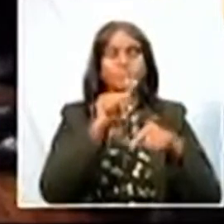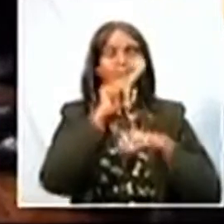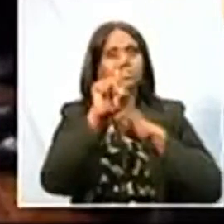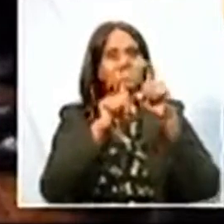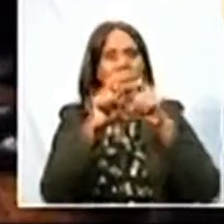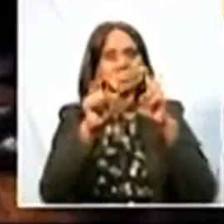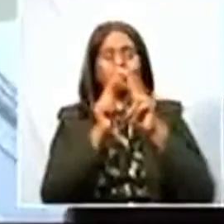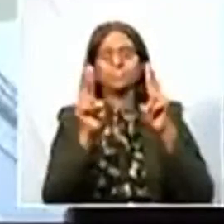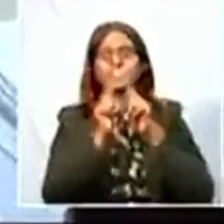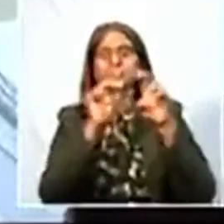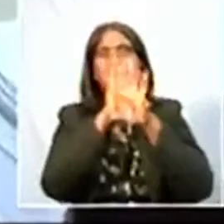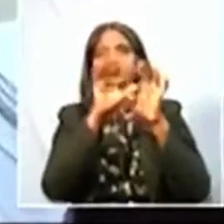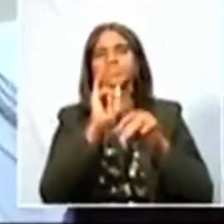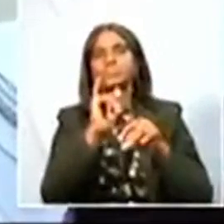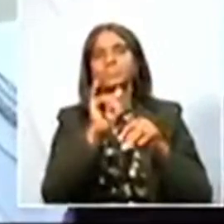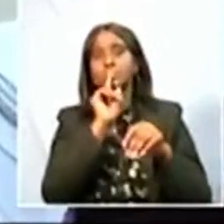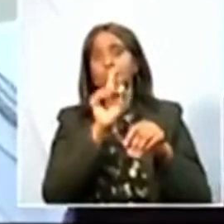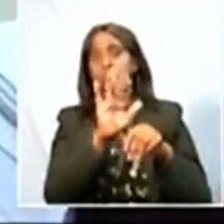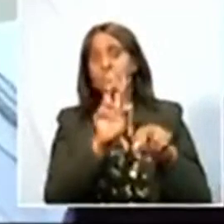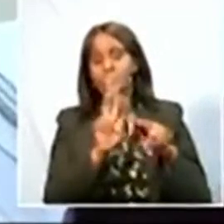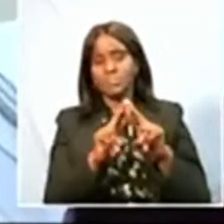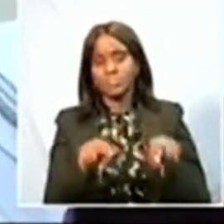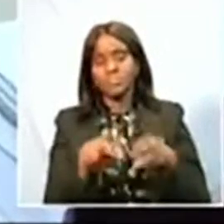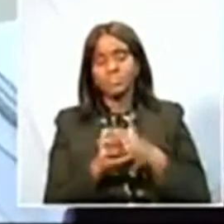is very clear. Yes, Chair.